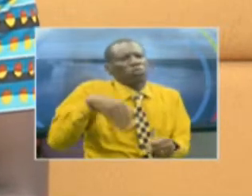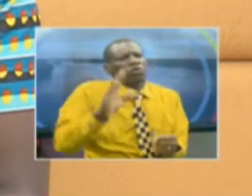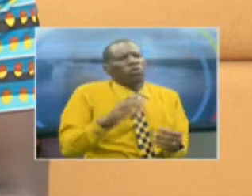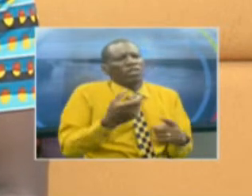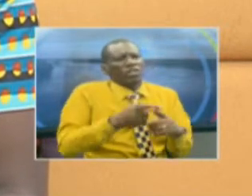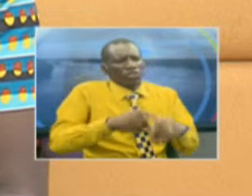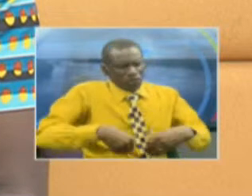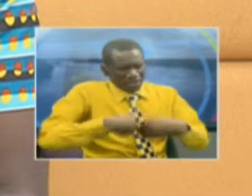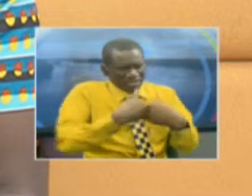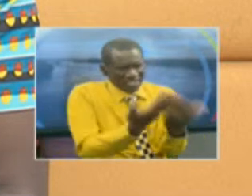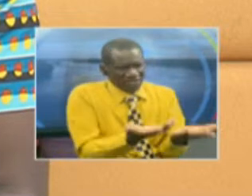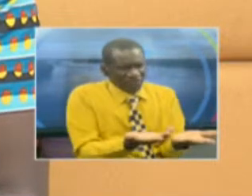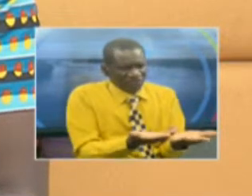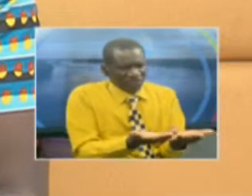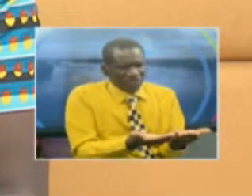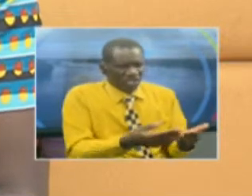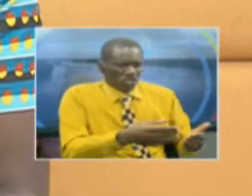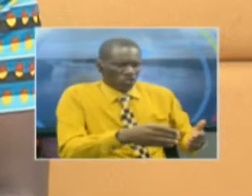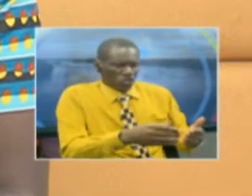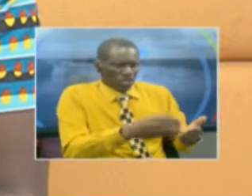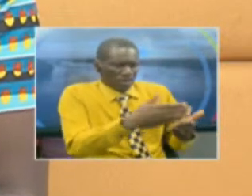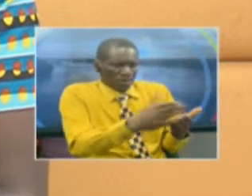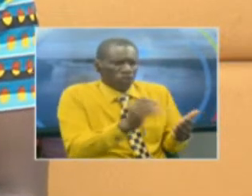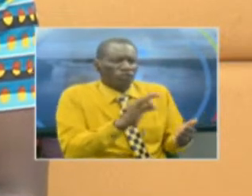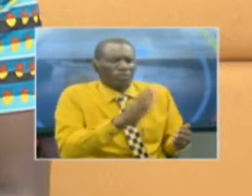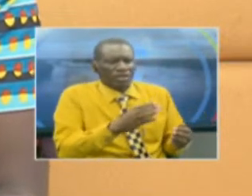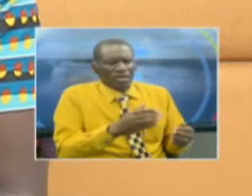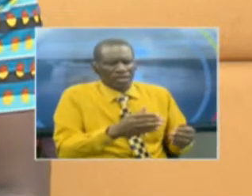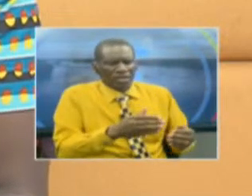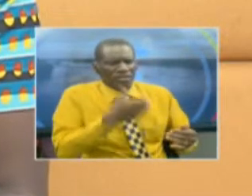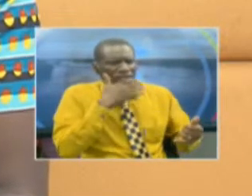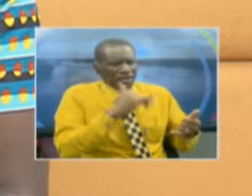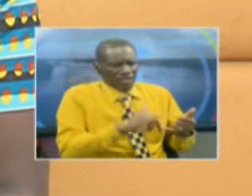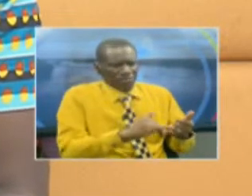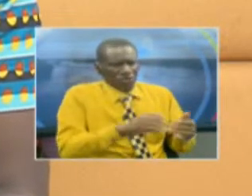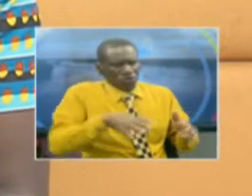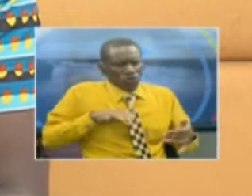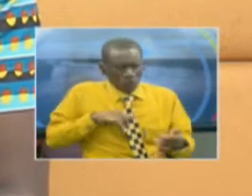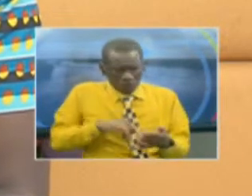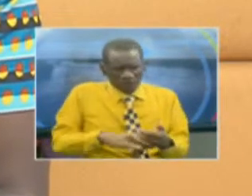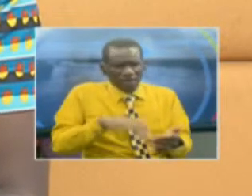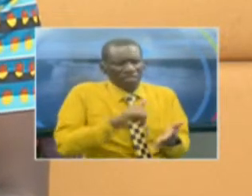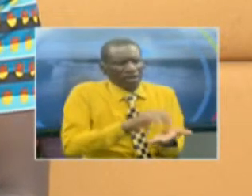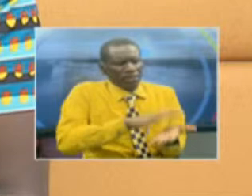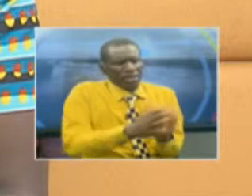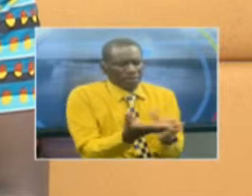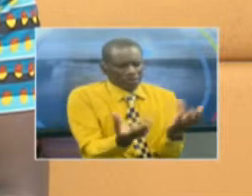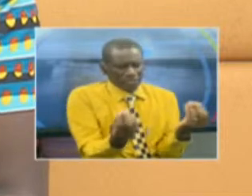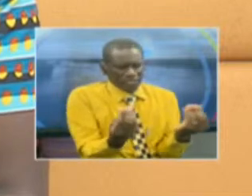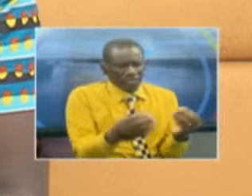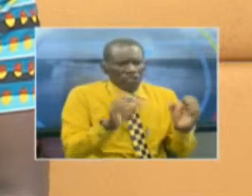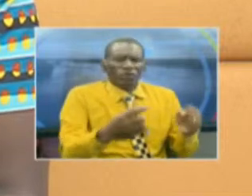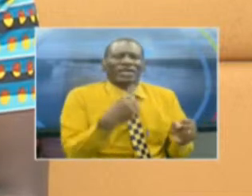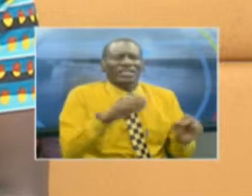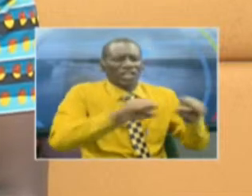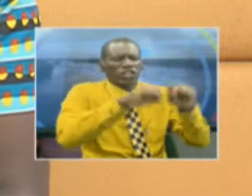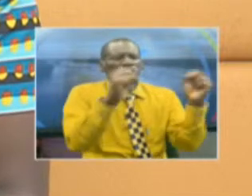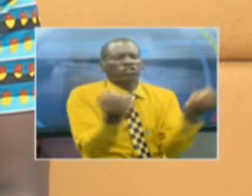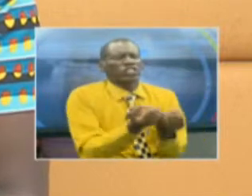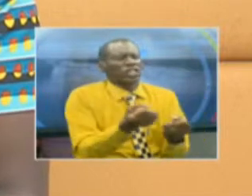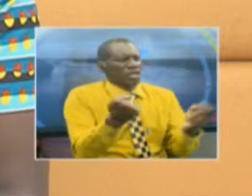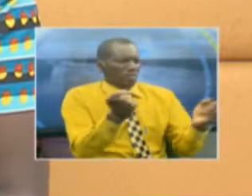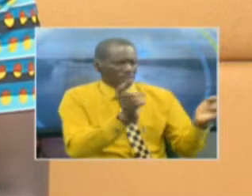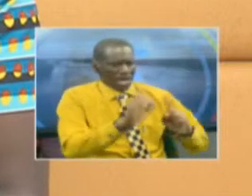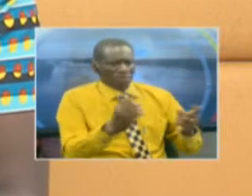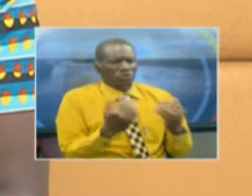the spousal the part of being a spouse, and that becomes now easier. And you're able to tell society, no, I am not